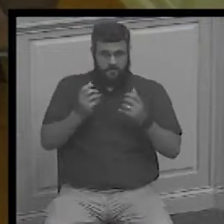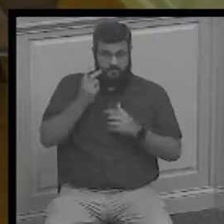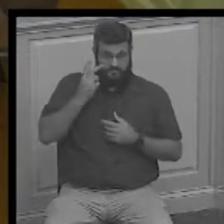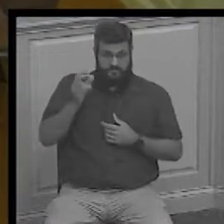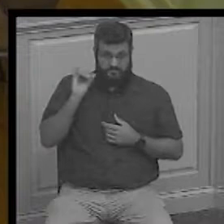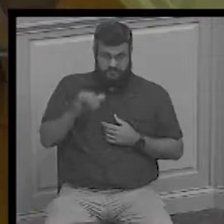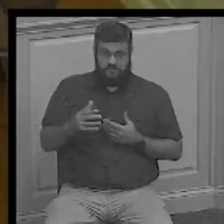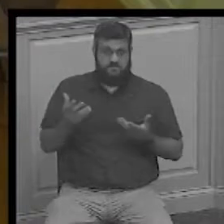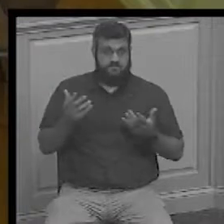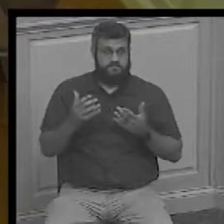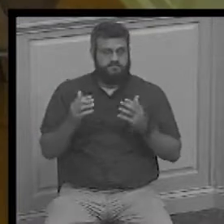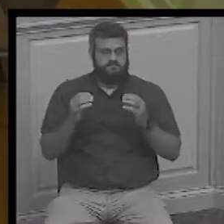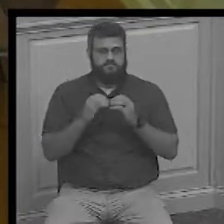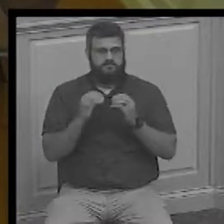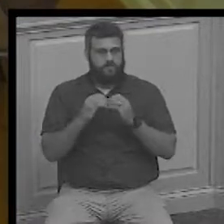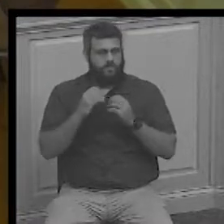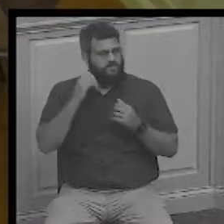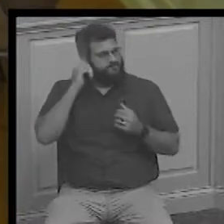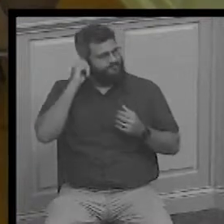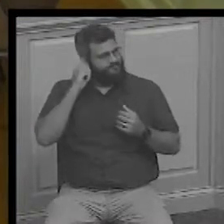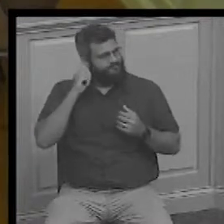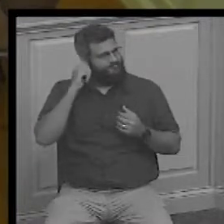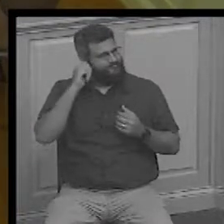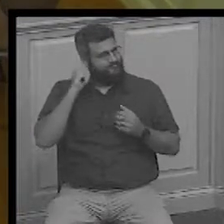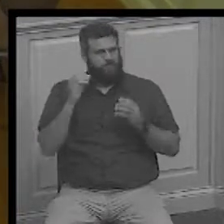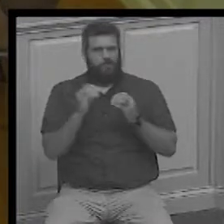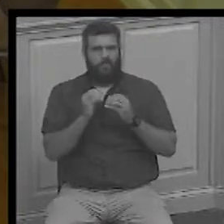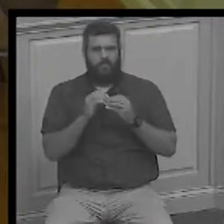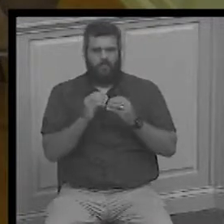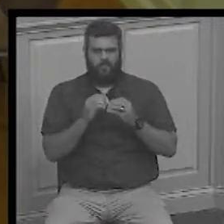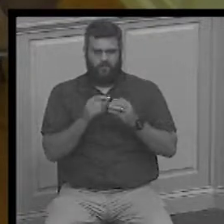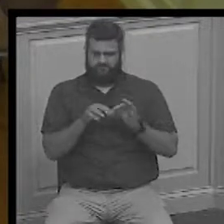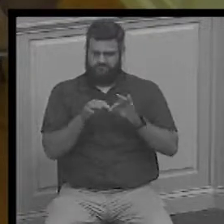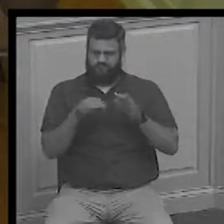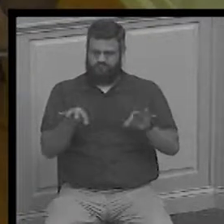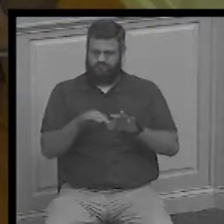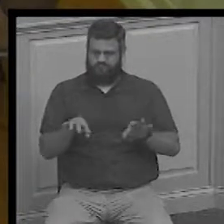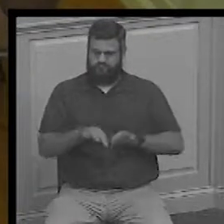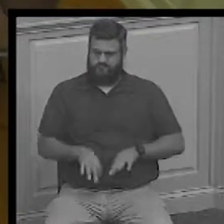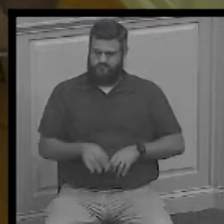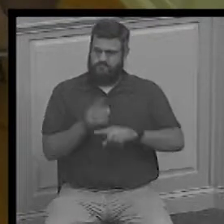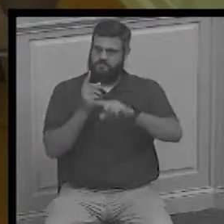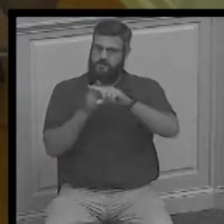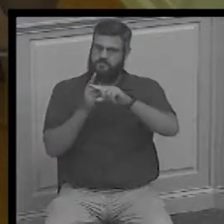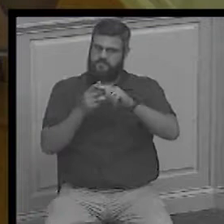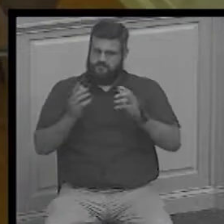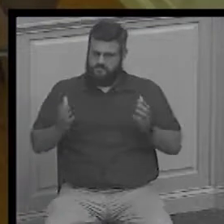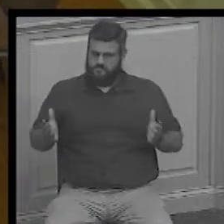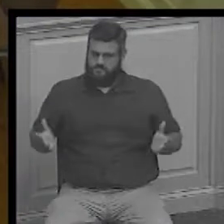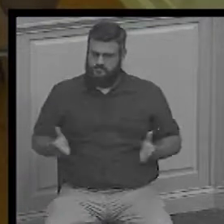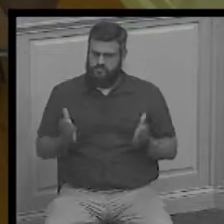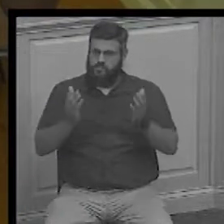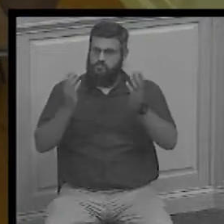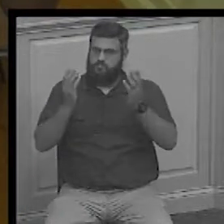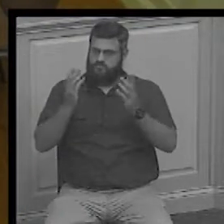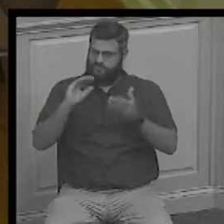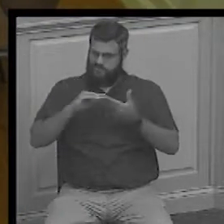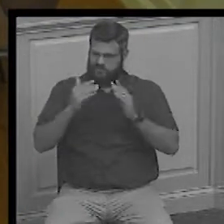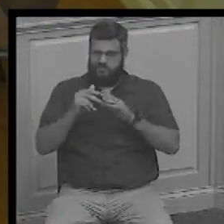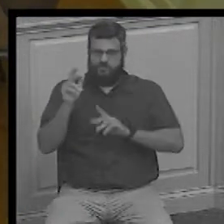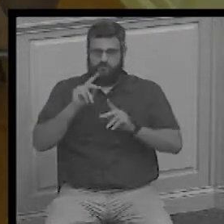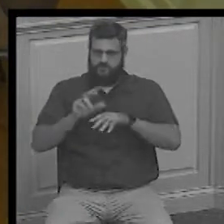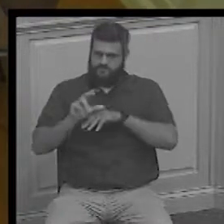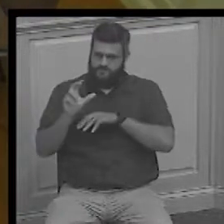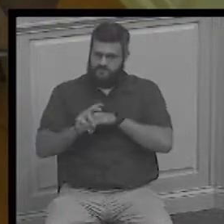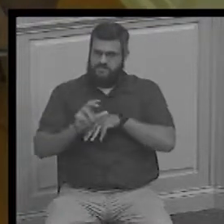more, I don't know, positive maybe, Yeah. or, we want to promote Yeah. the investment downtown that